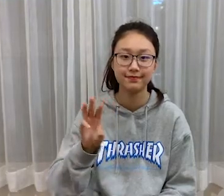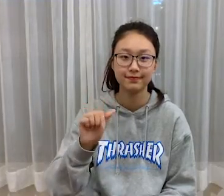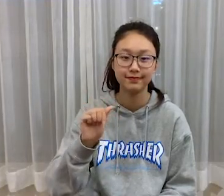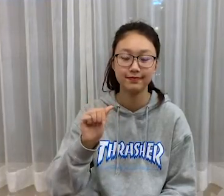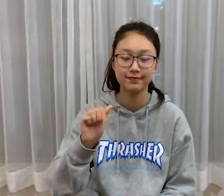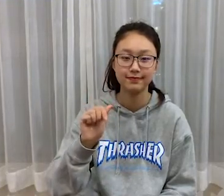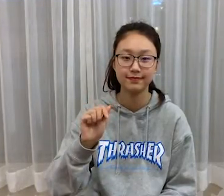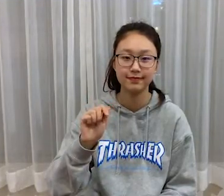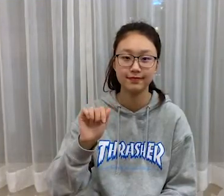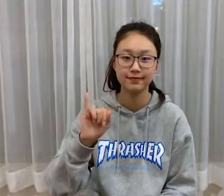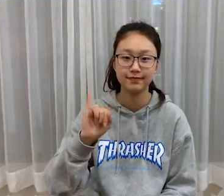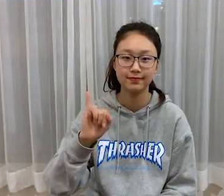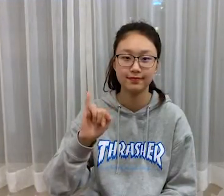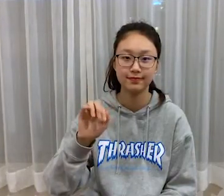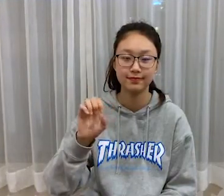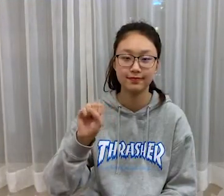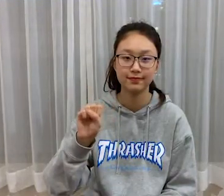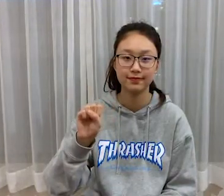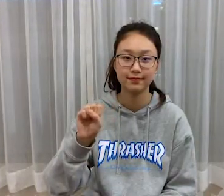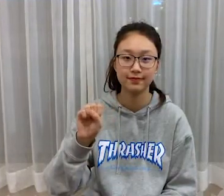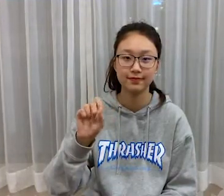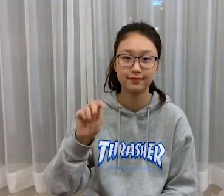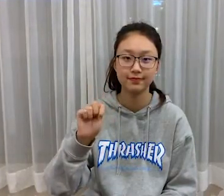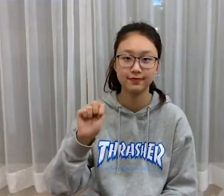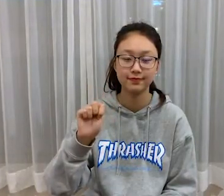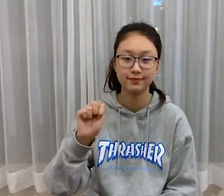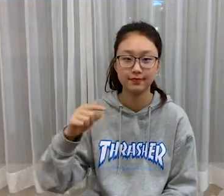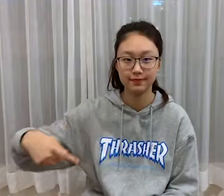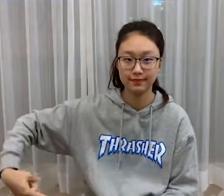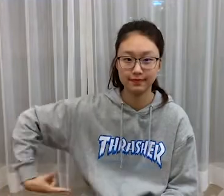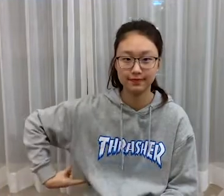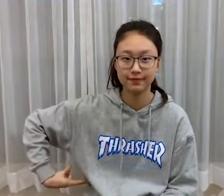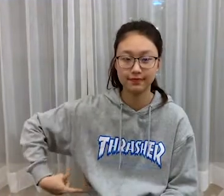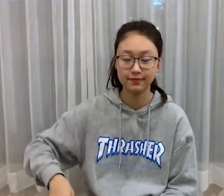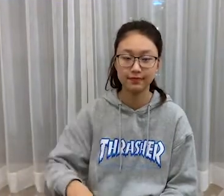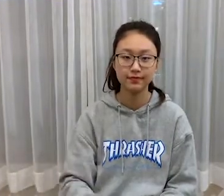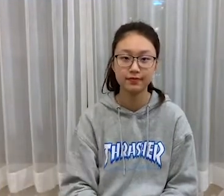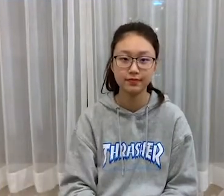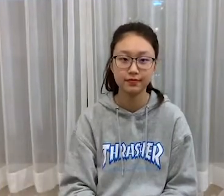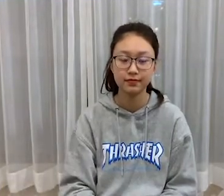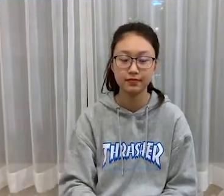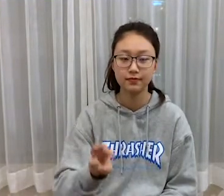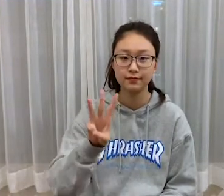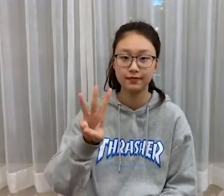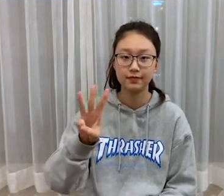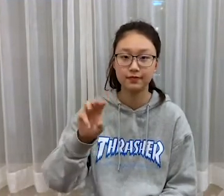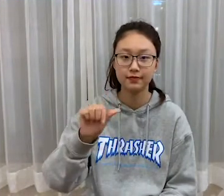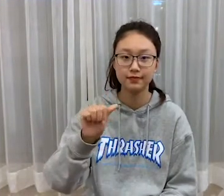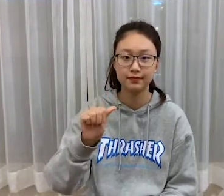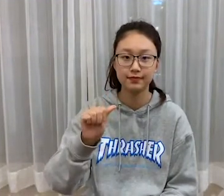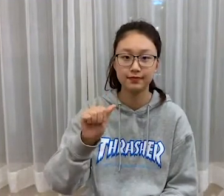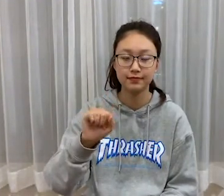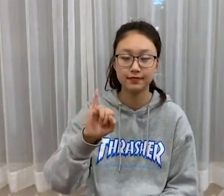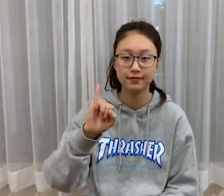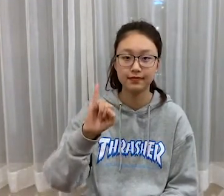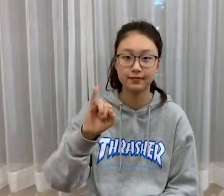This character is pronounced as y'all, y'all. It normally means your waist. For instance, when you